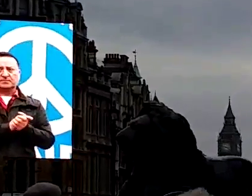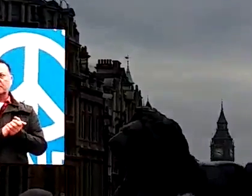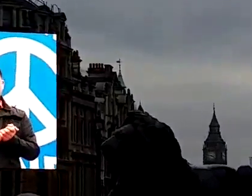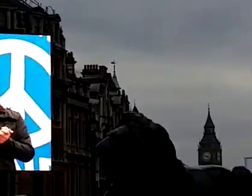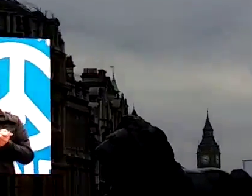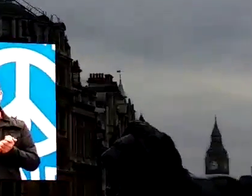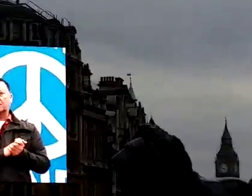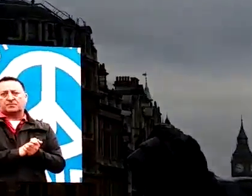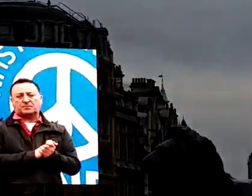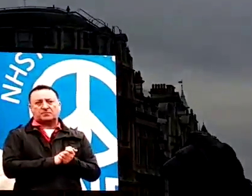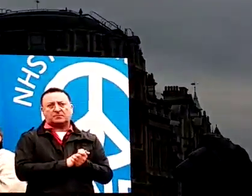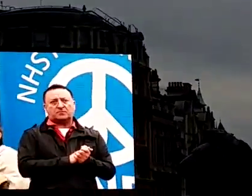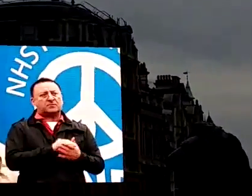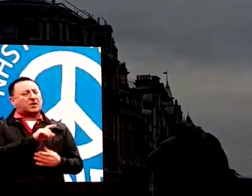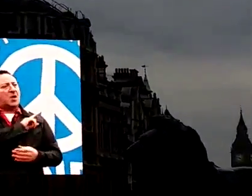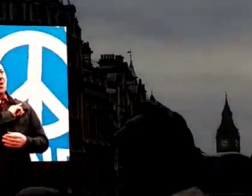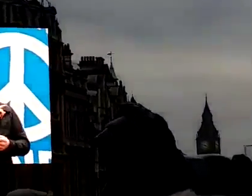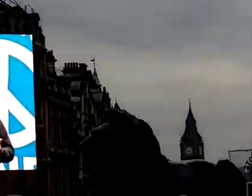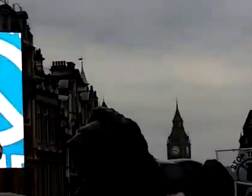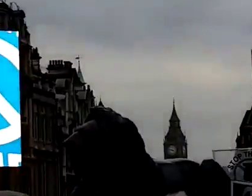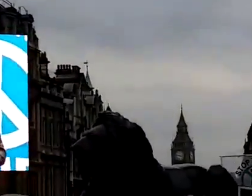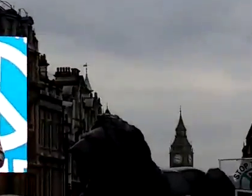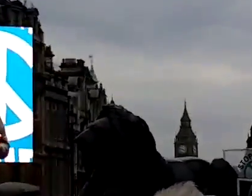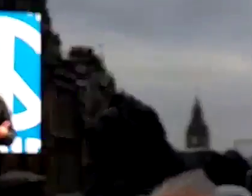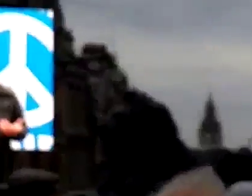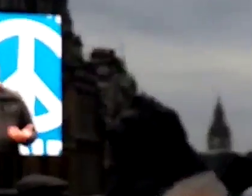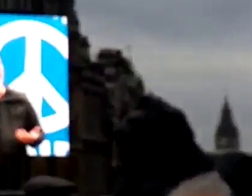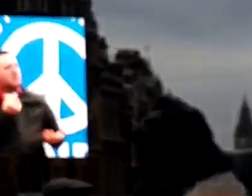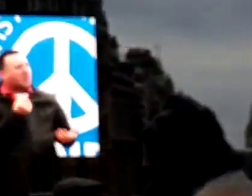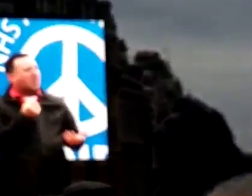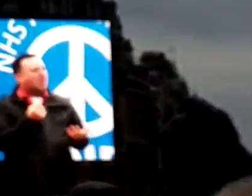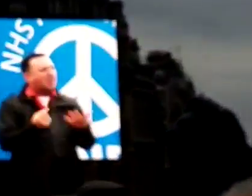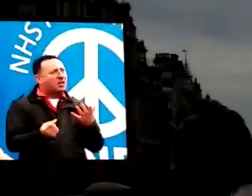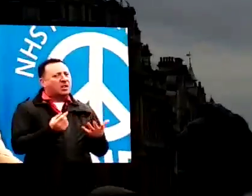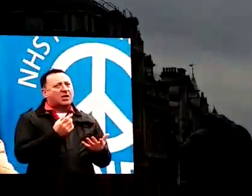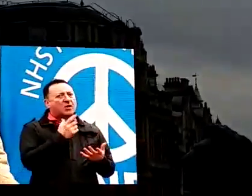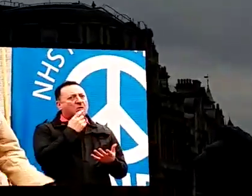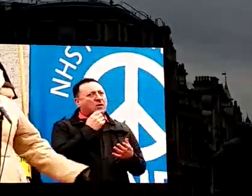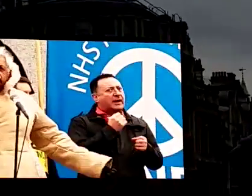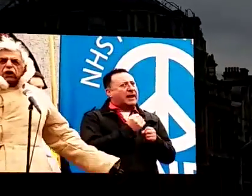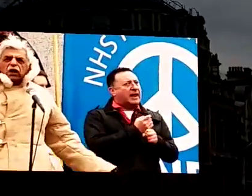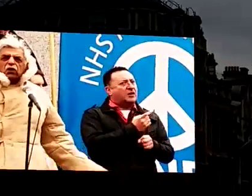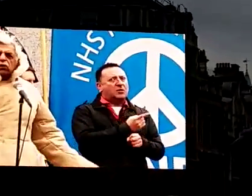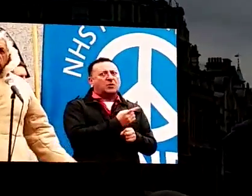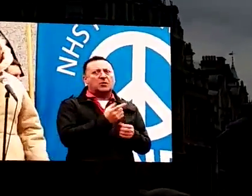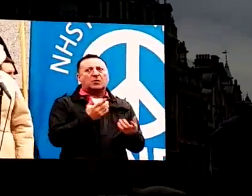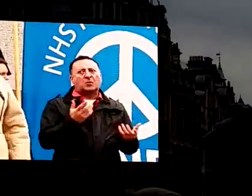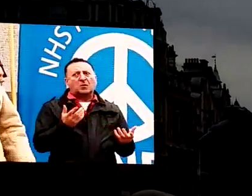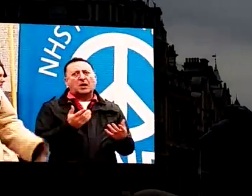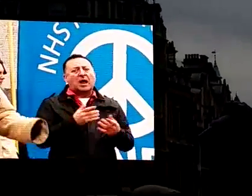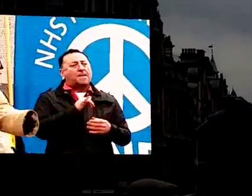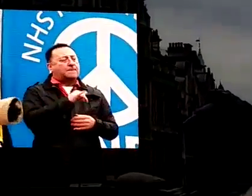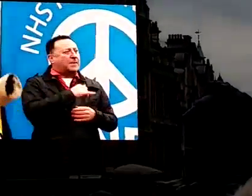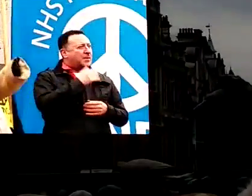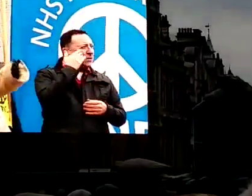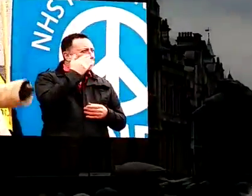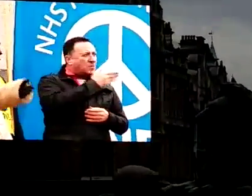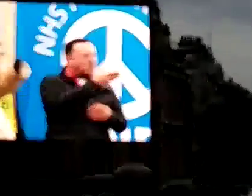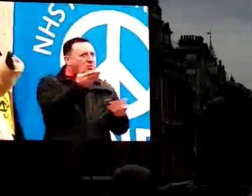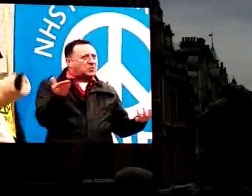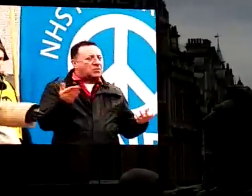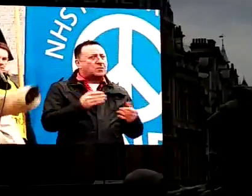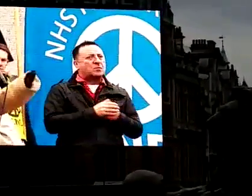And why does this seem possible again? Because some of you may not know that one of